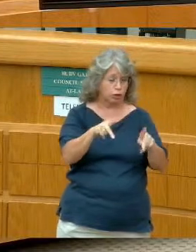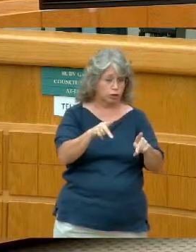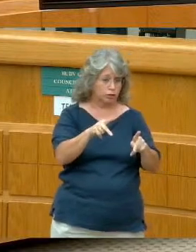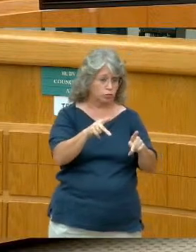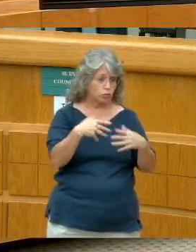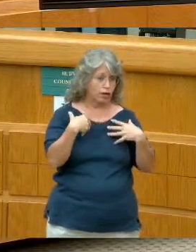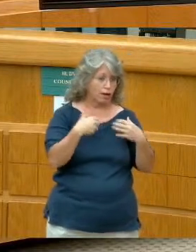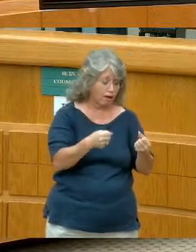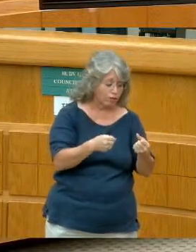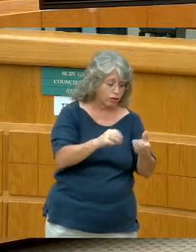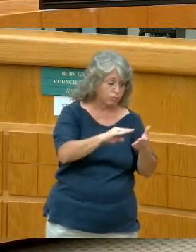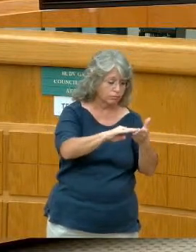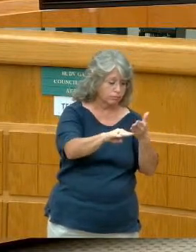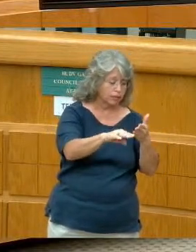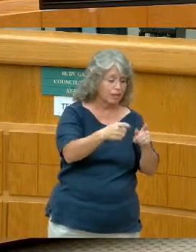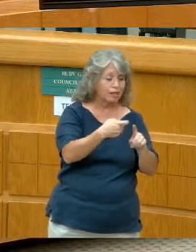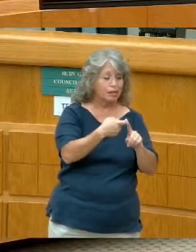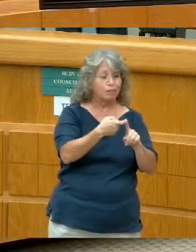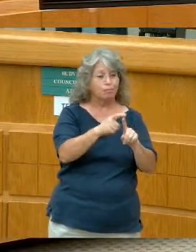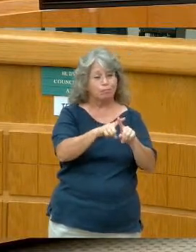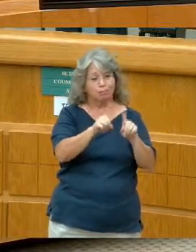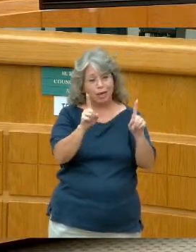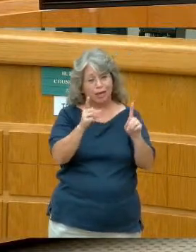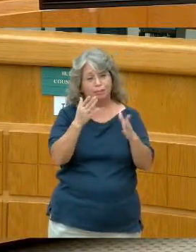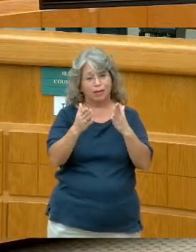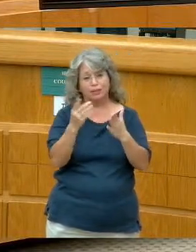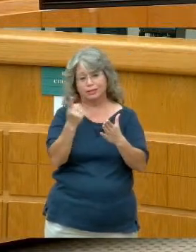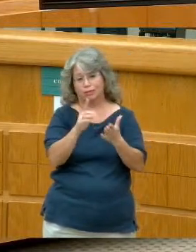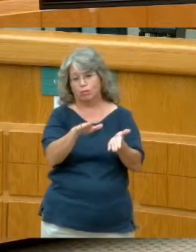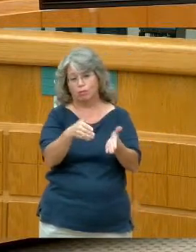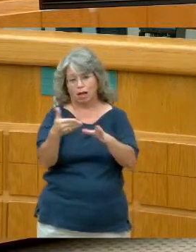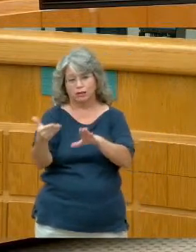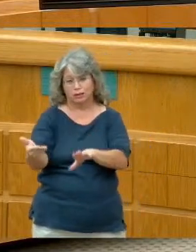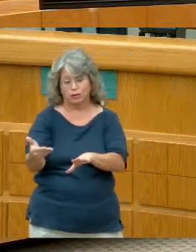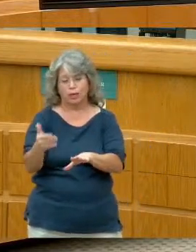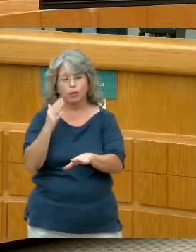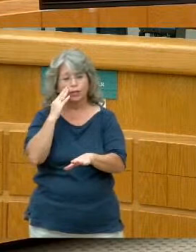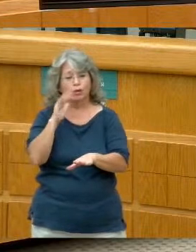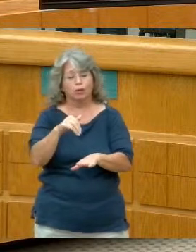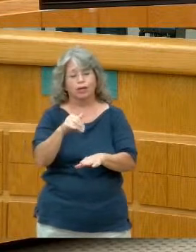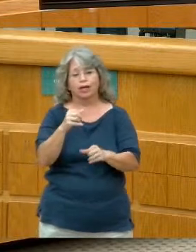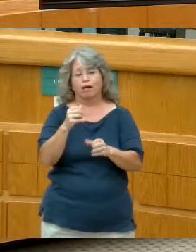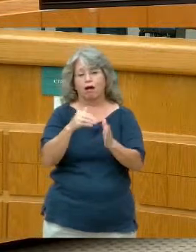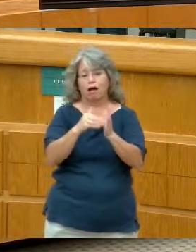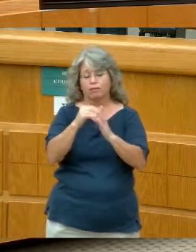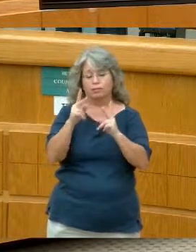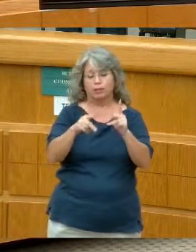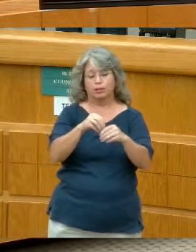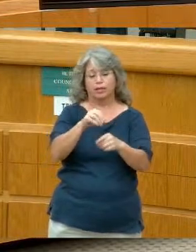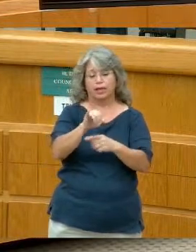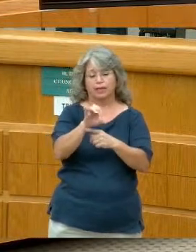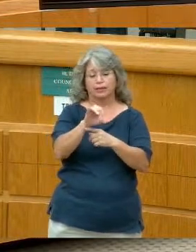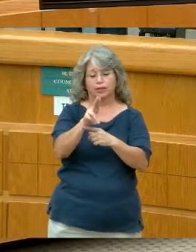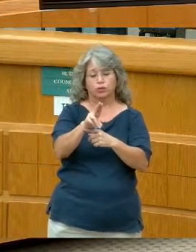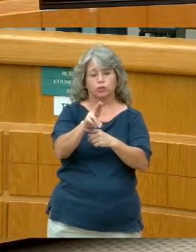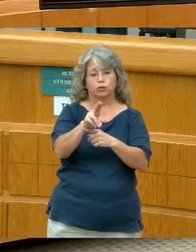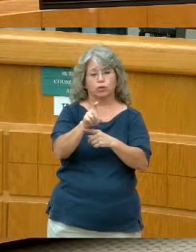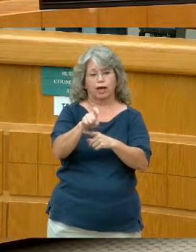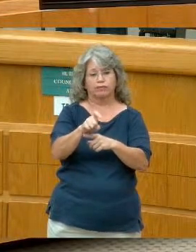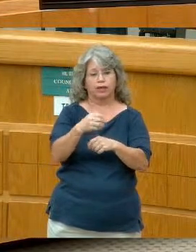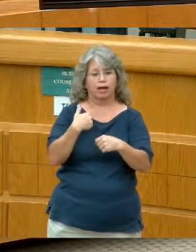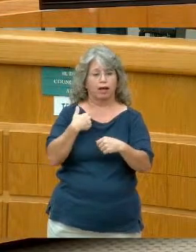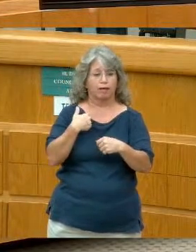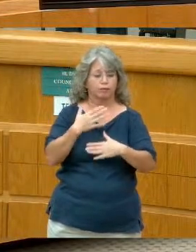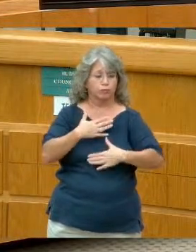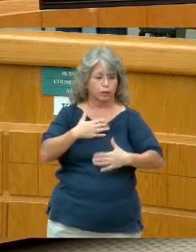actually left. It could also mean that somebody has passed away, because we know that people in ICU many times have to be put on a ventilator.